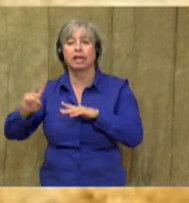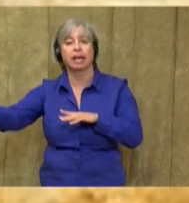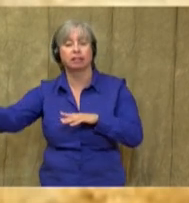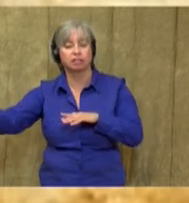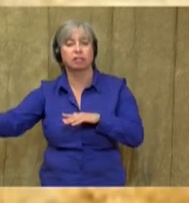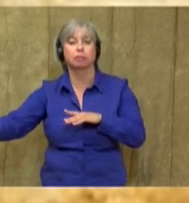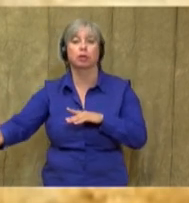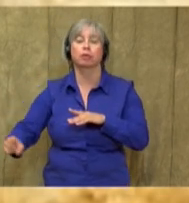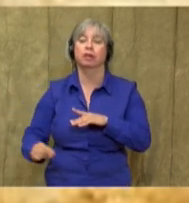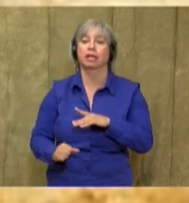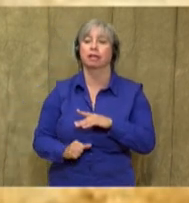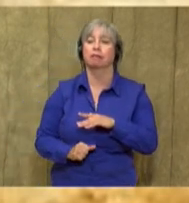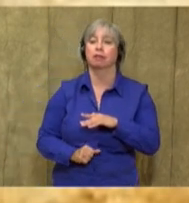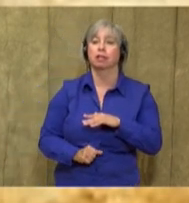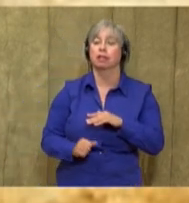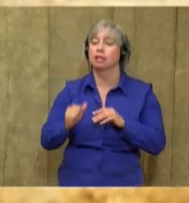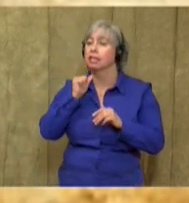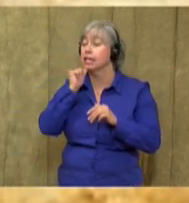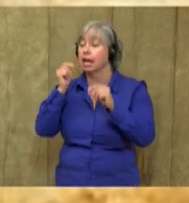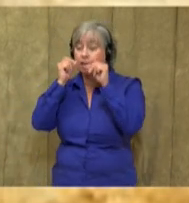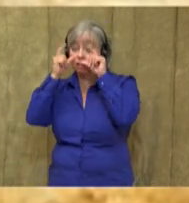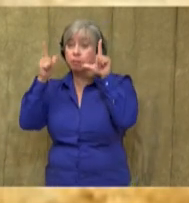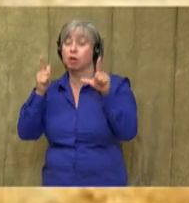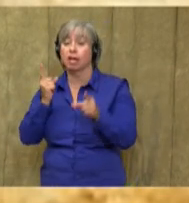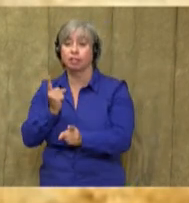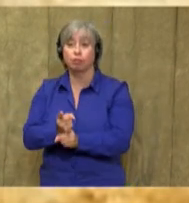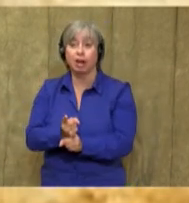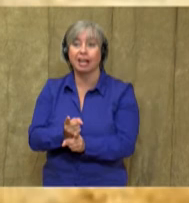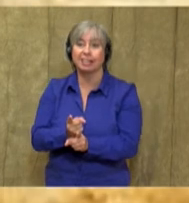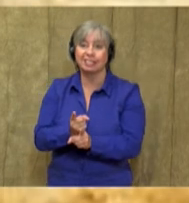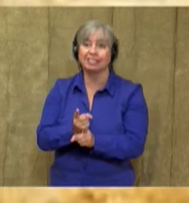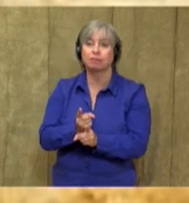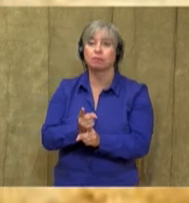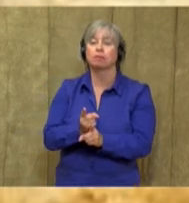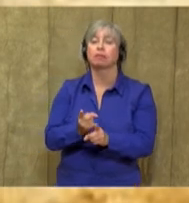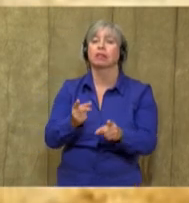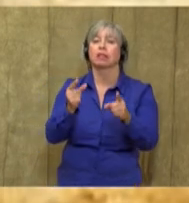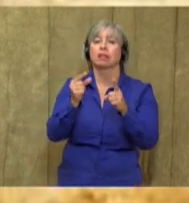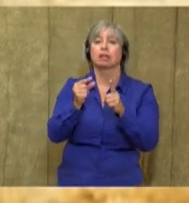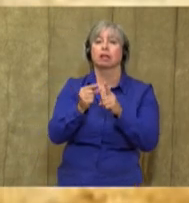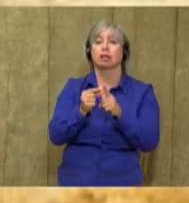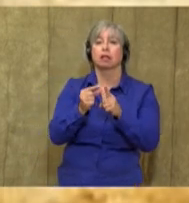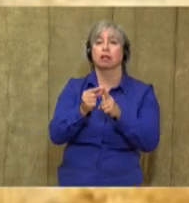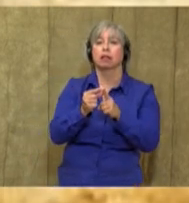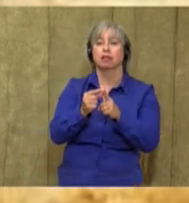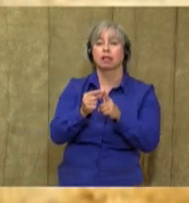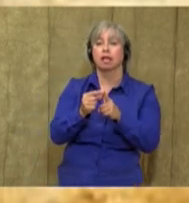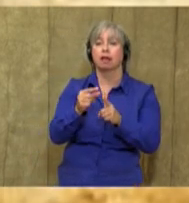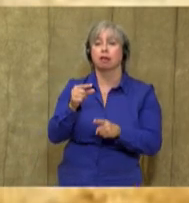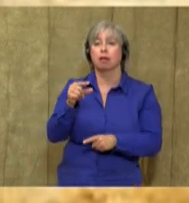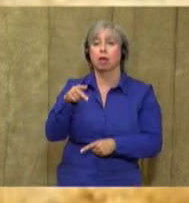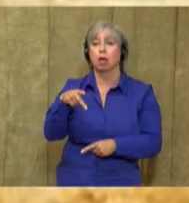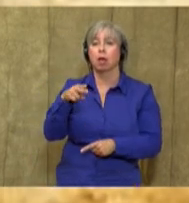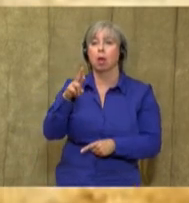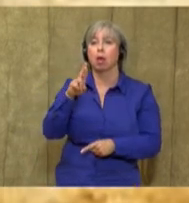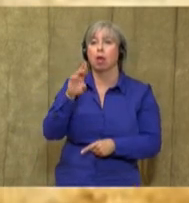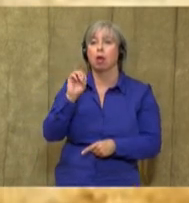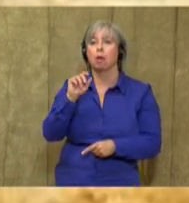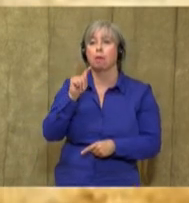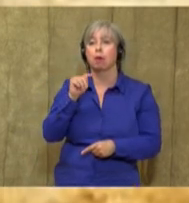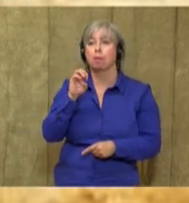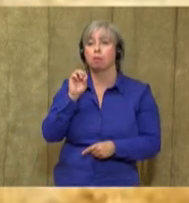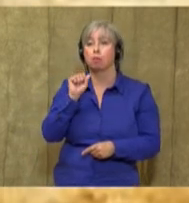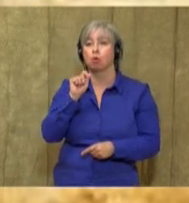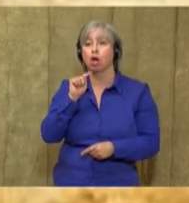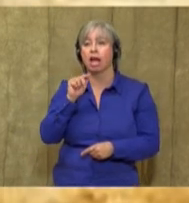church because of this. Not a surprise, is it? The word Protestant comes from protest. We have Protestant churches today that